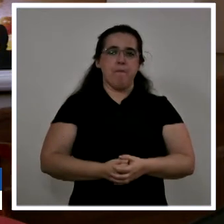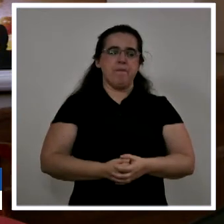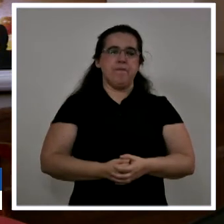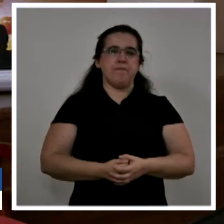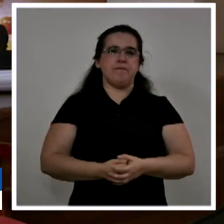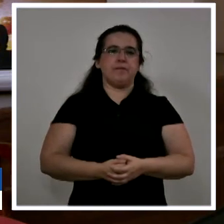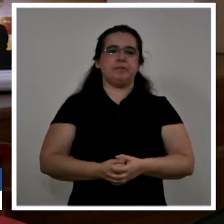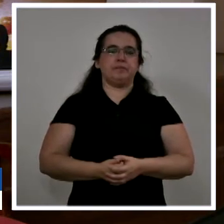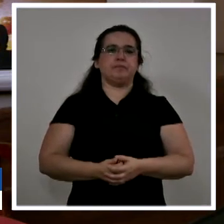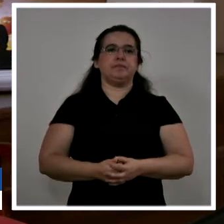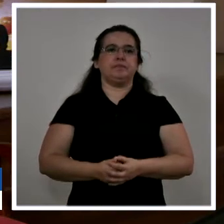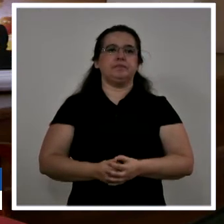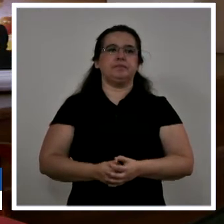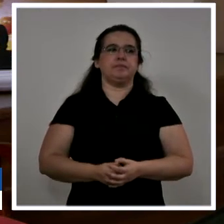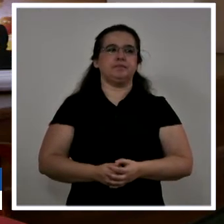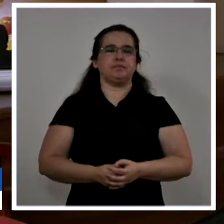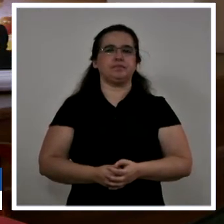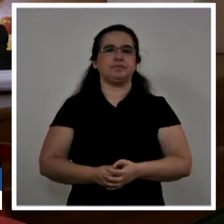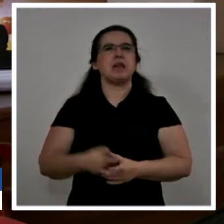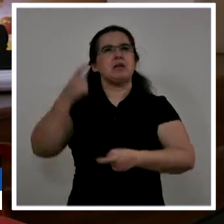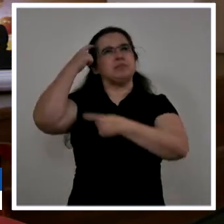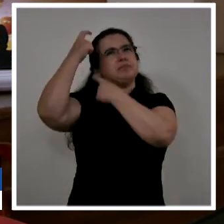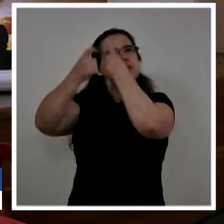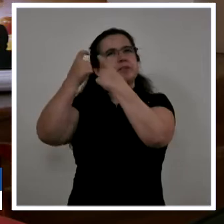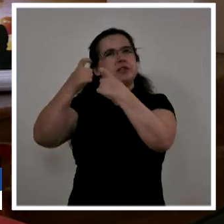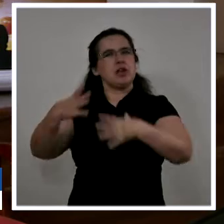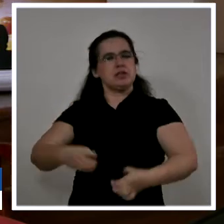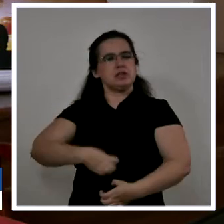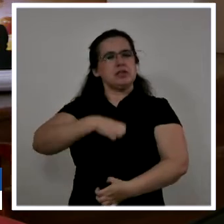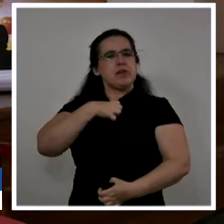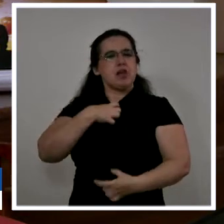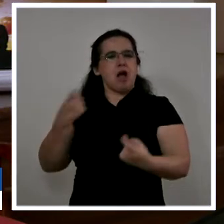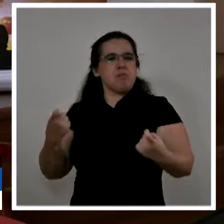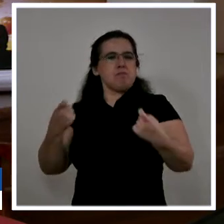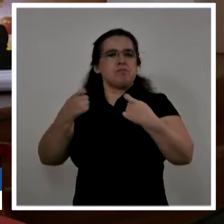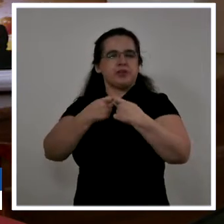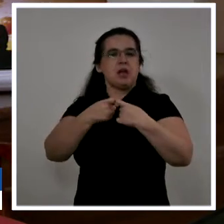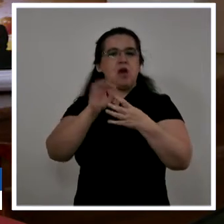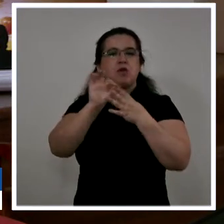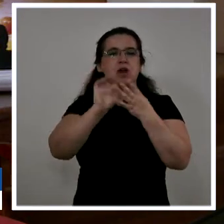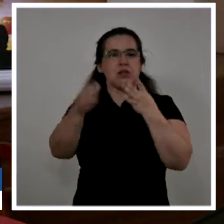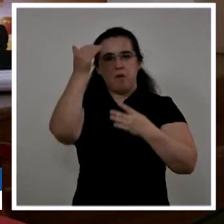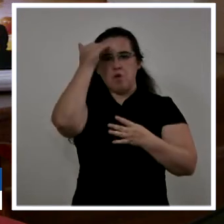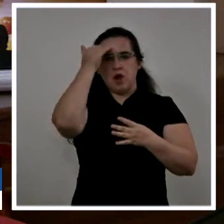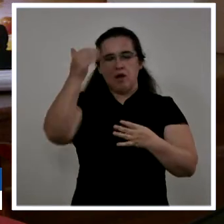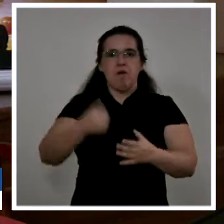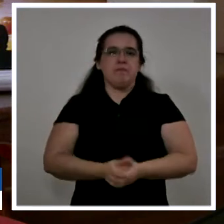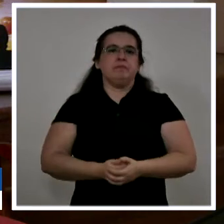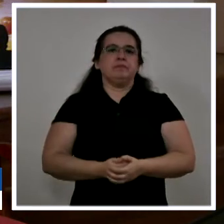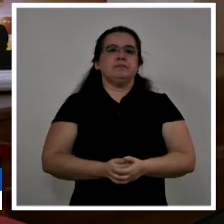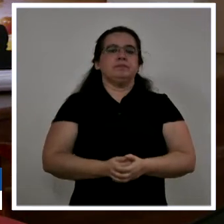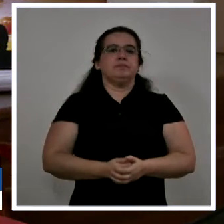feelings combined make up moral character. Pensamentos e sentimentos combinados são o caráter moral. And those thoughts